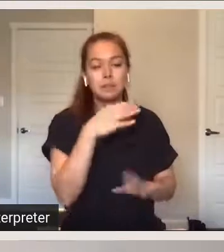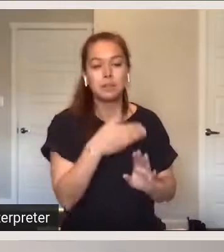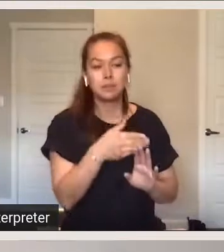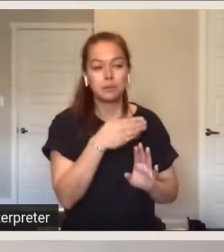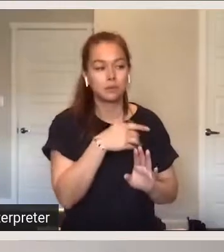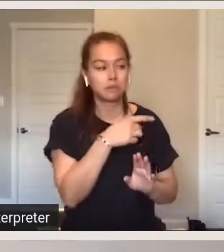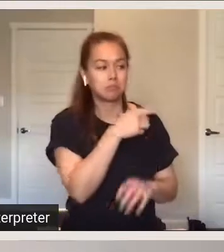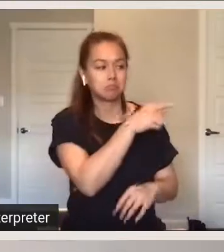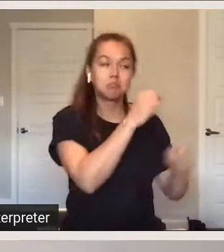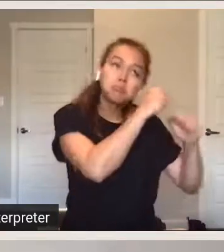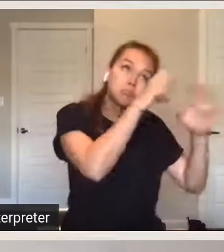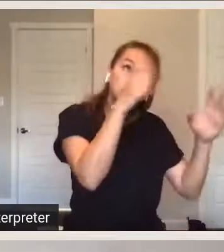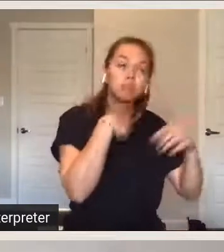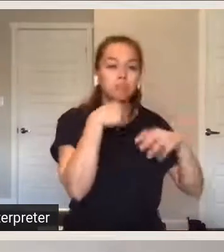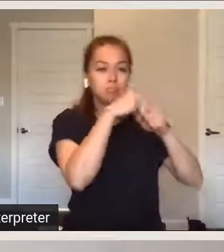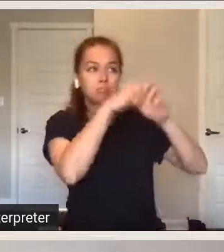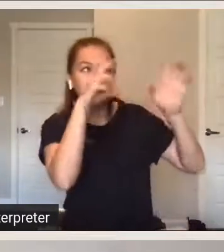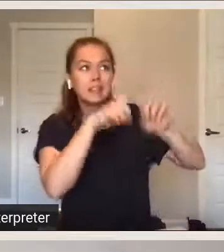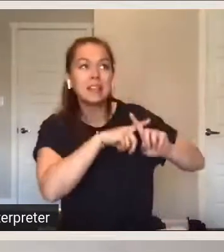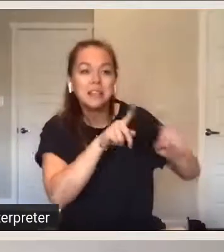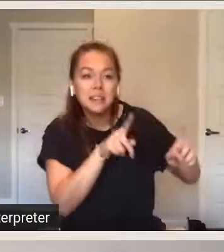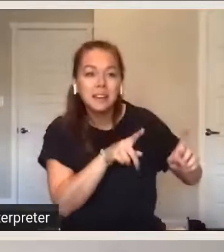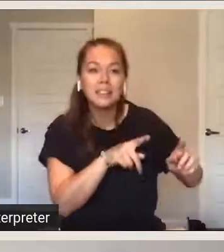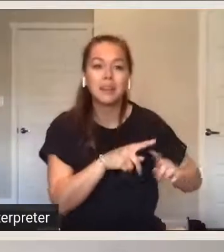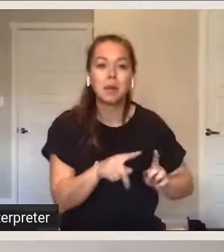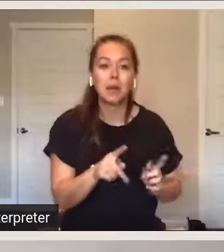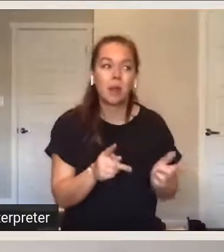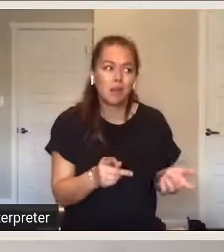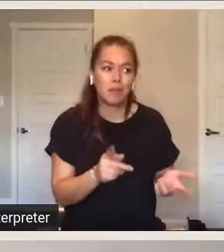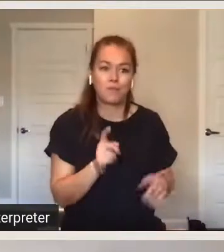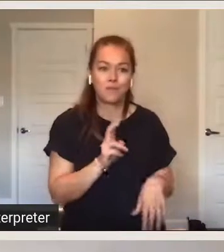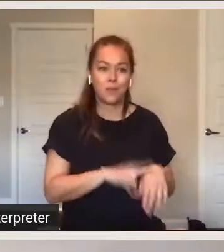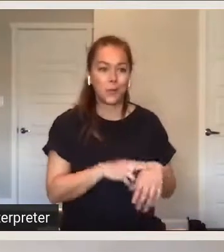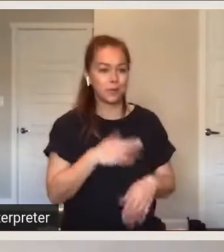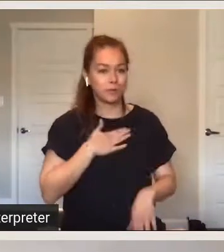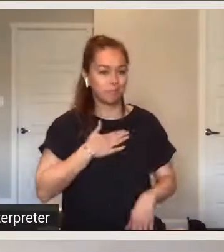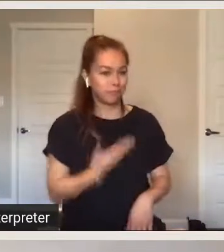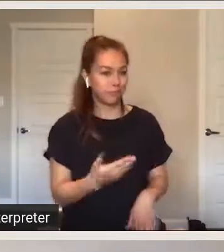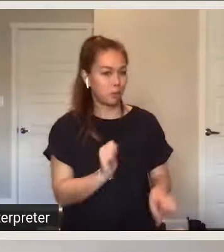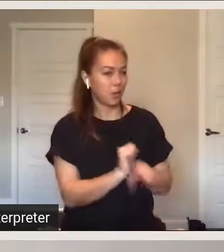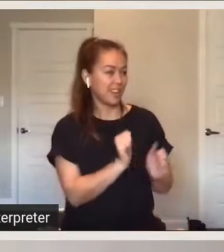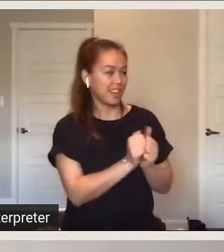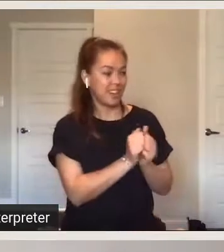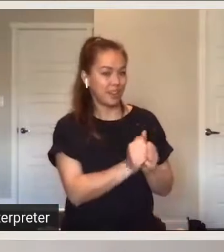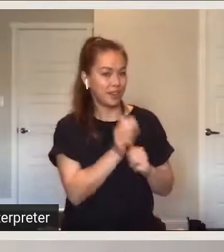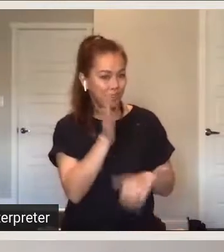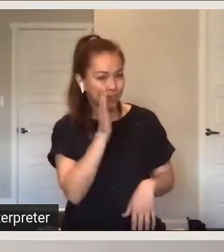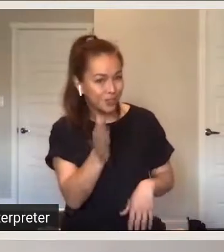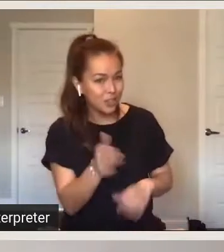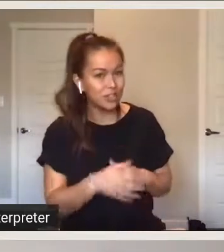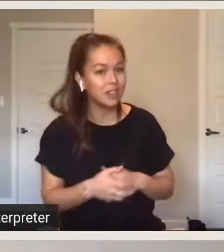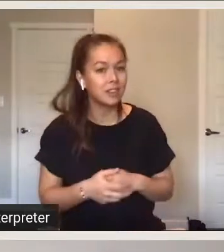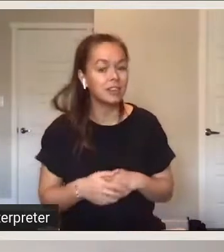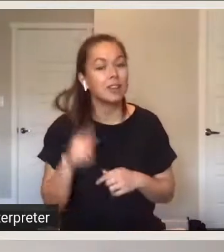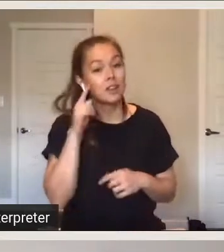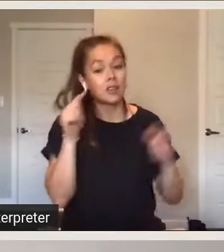But I'm sure we're definitely open. We're definitely open to working on something together in the future. When it comes to the film, I